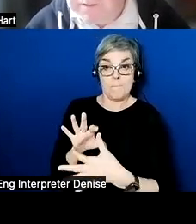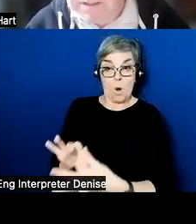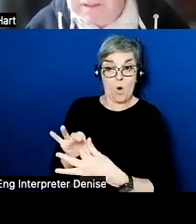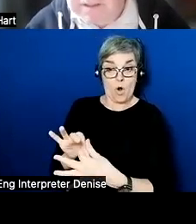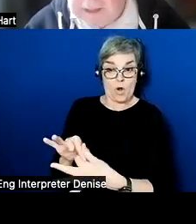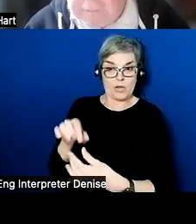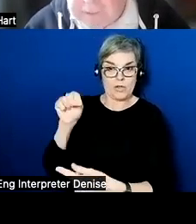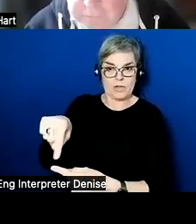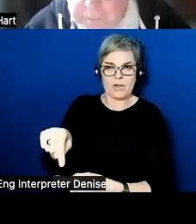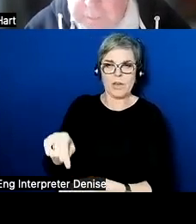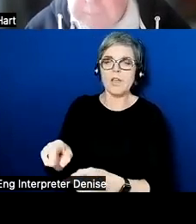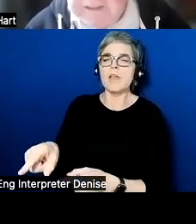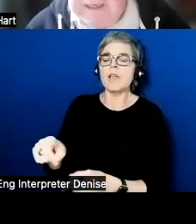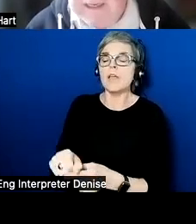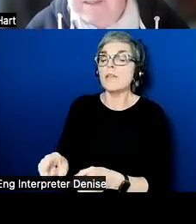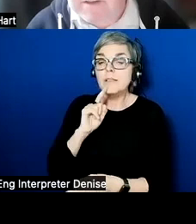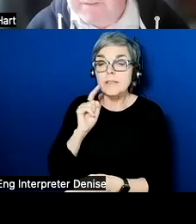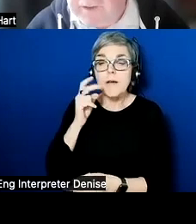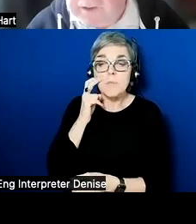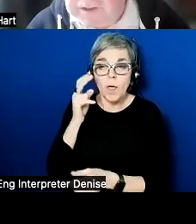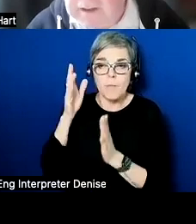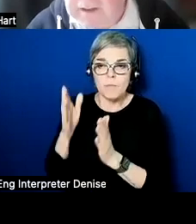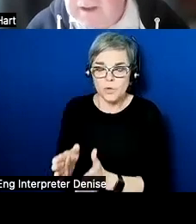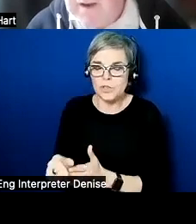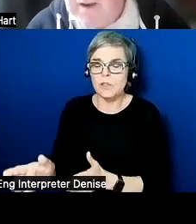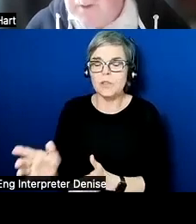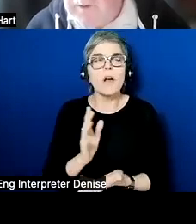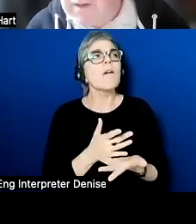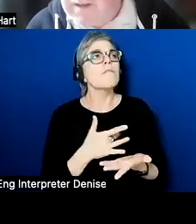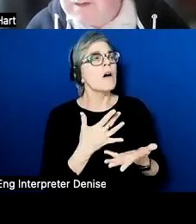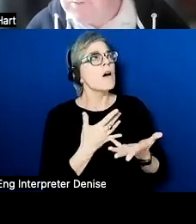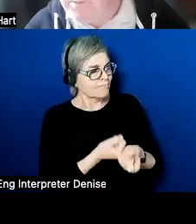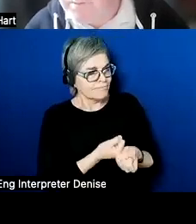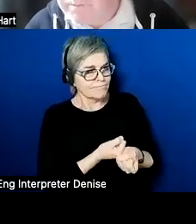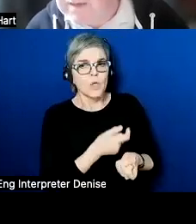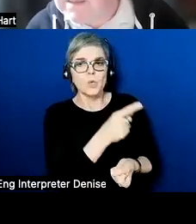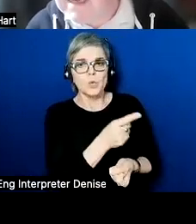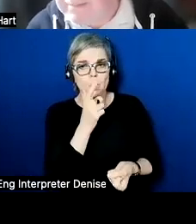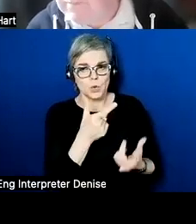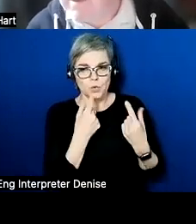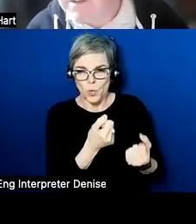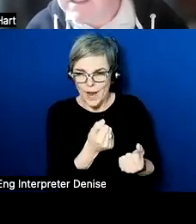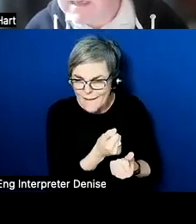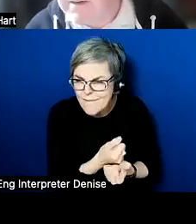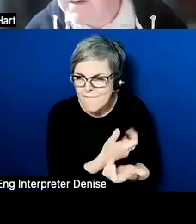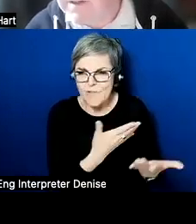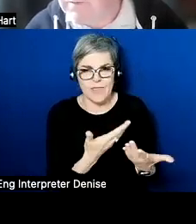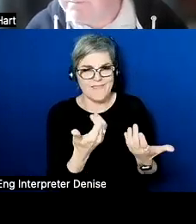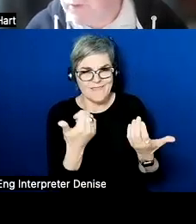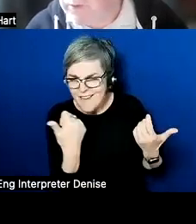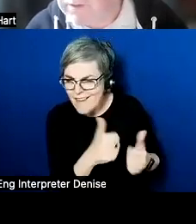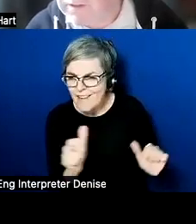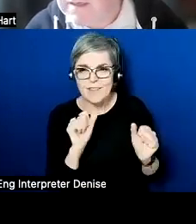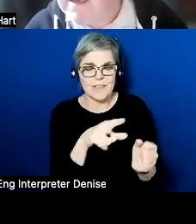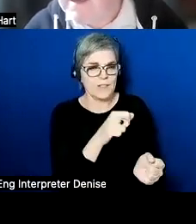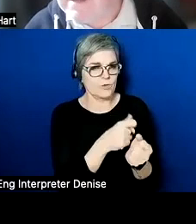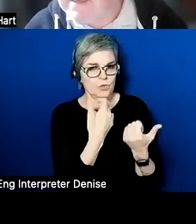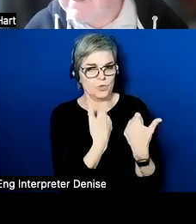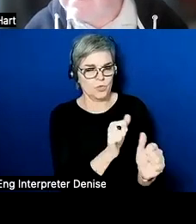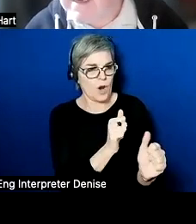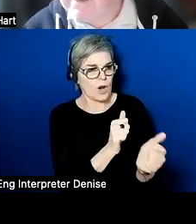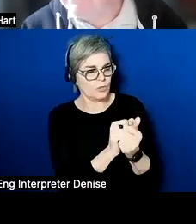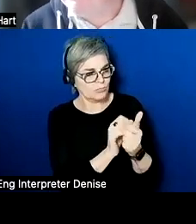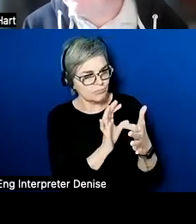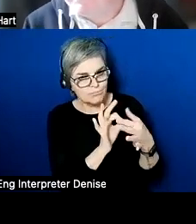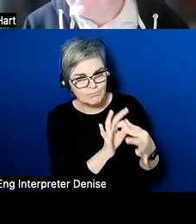if you make mistakes at first. Knowing that you will take the time to understand is so important, and taking